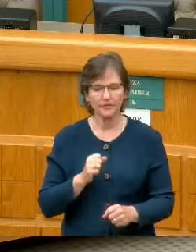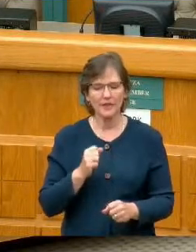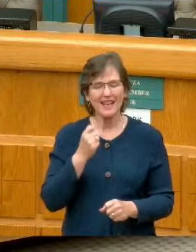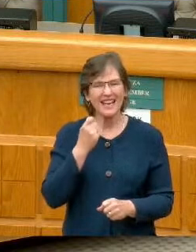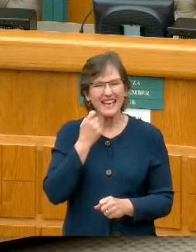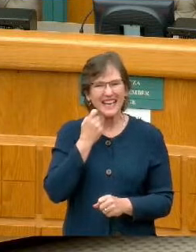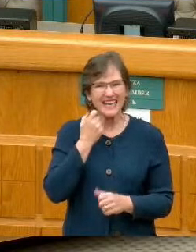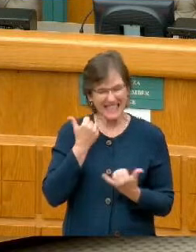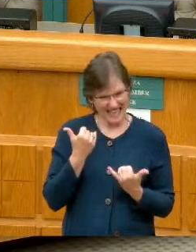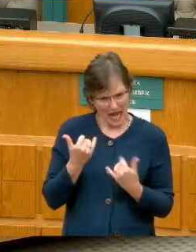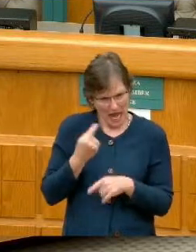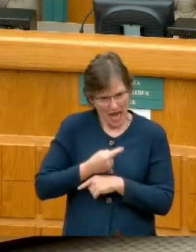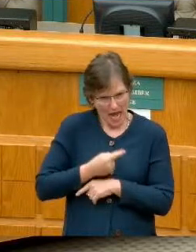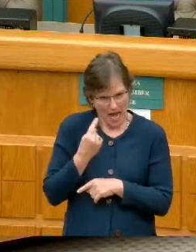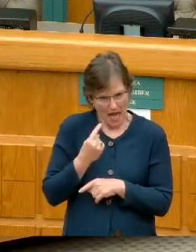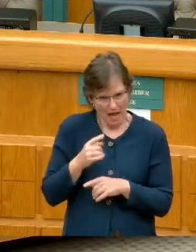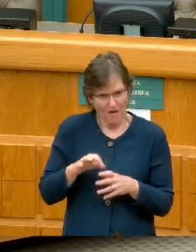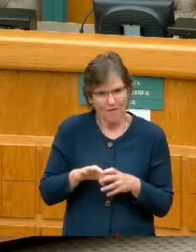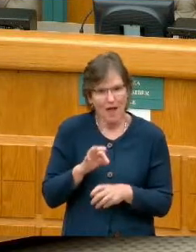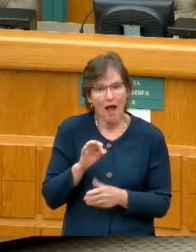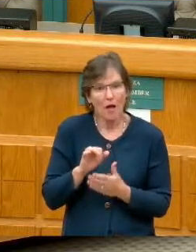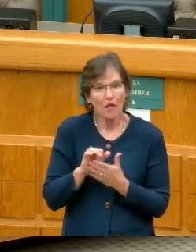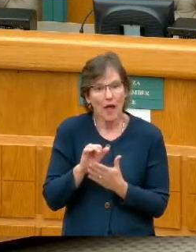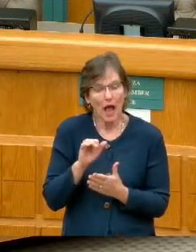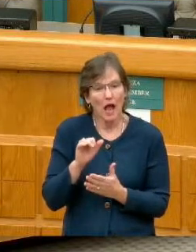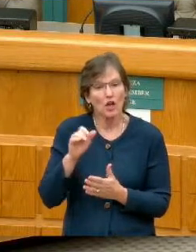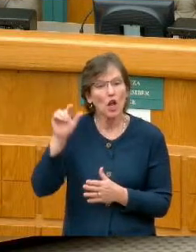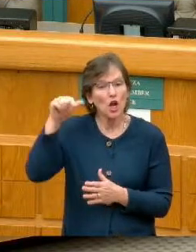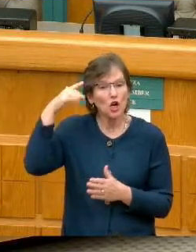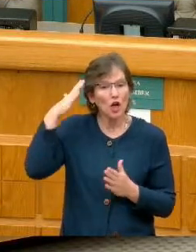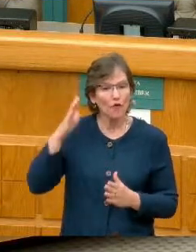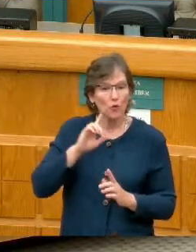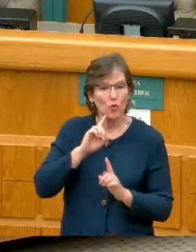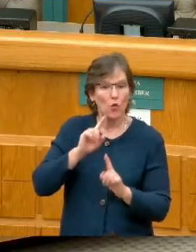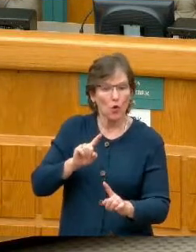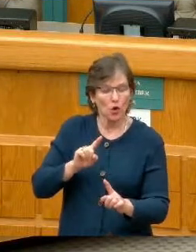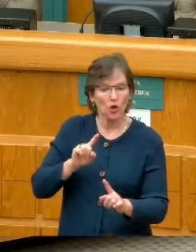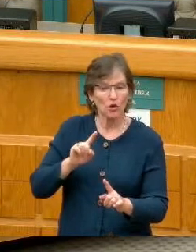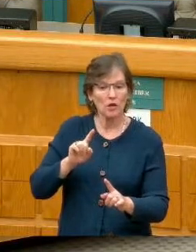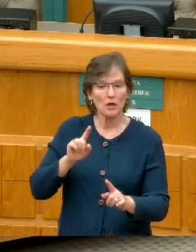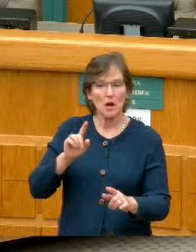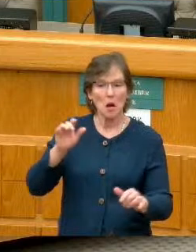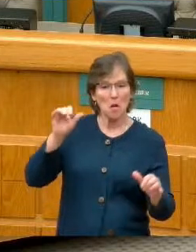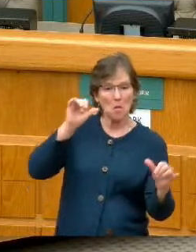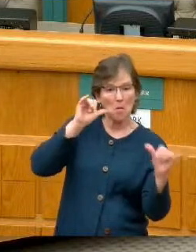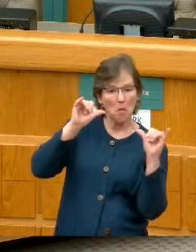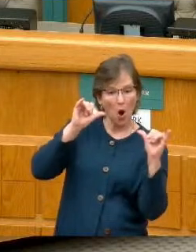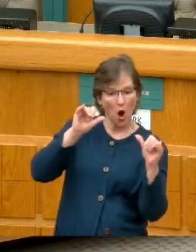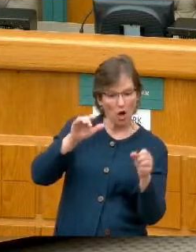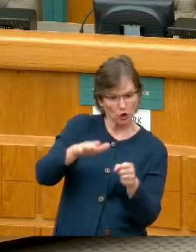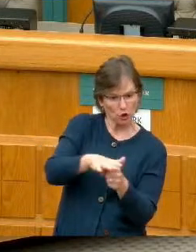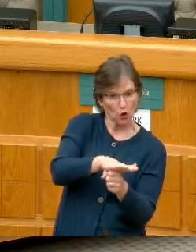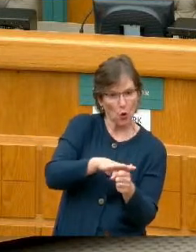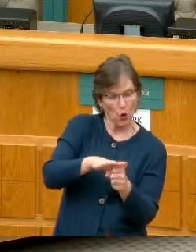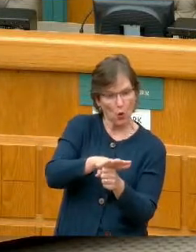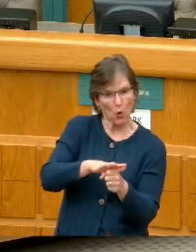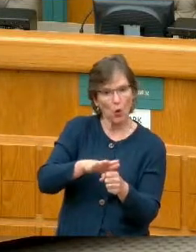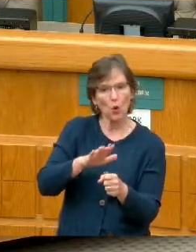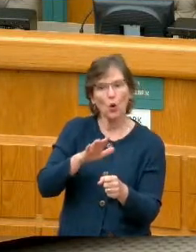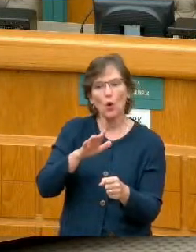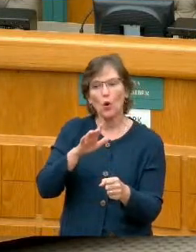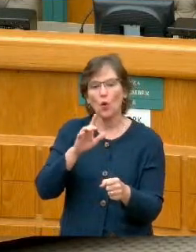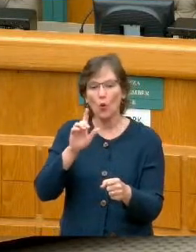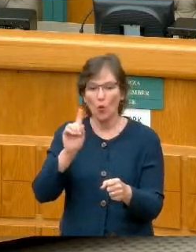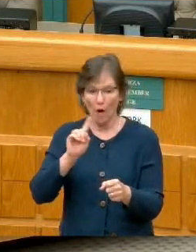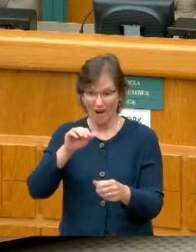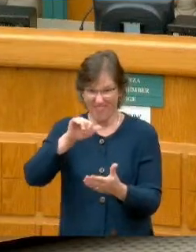order where bars could open up to 50% in counties where the percentage of